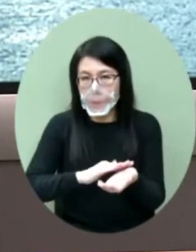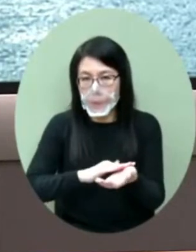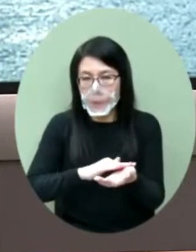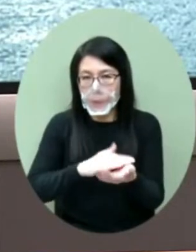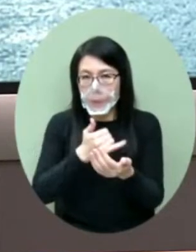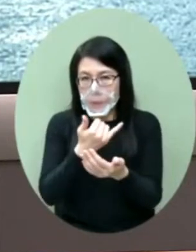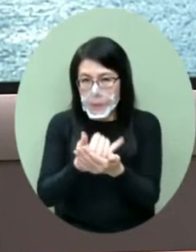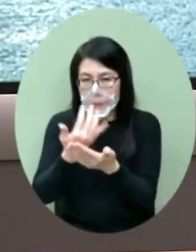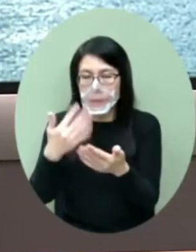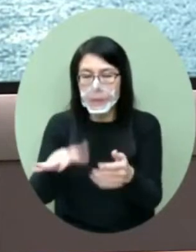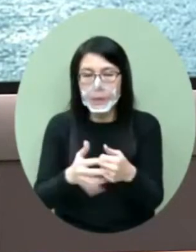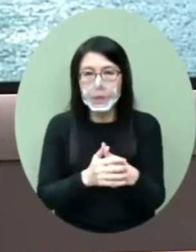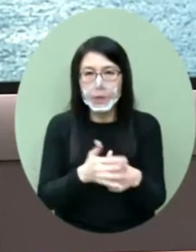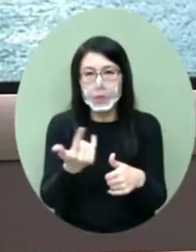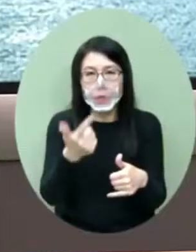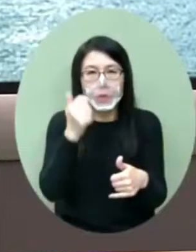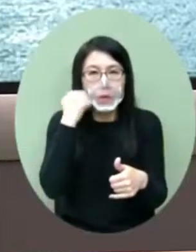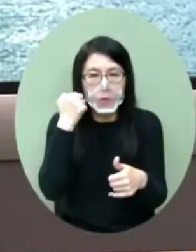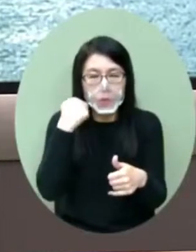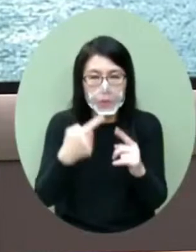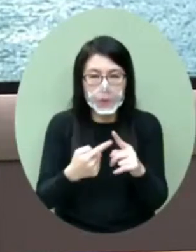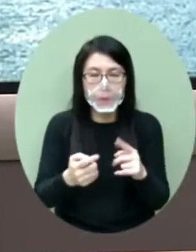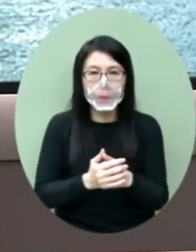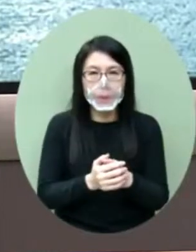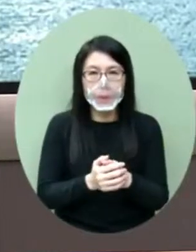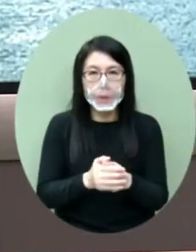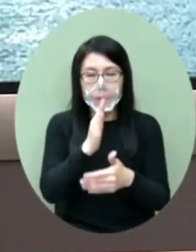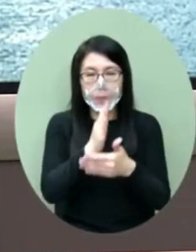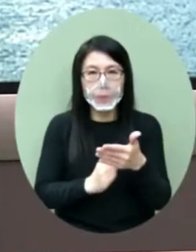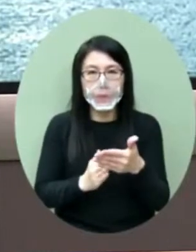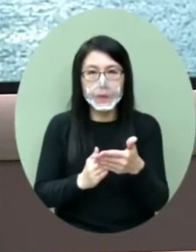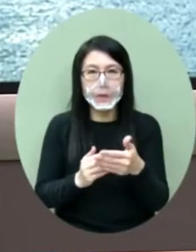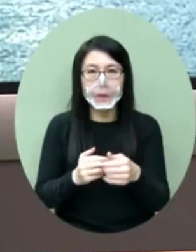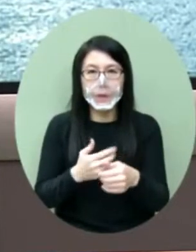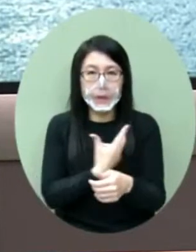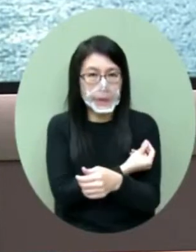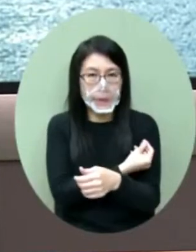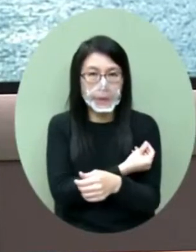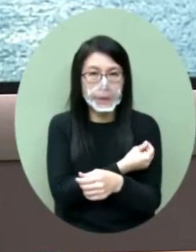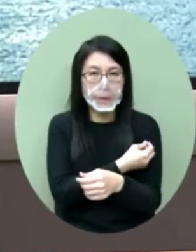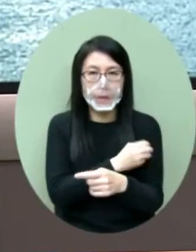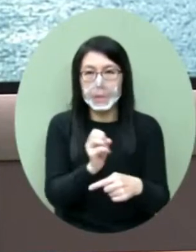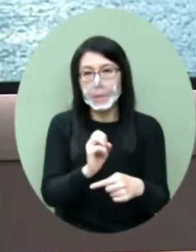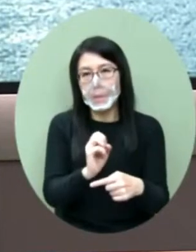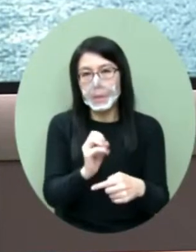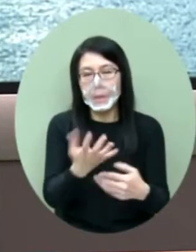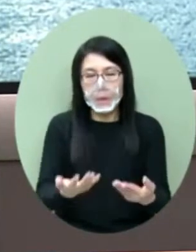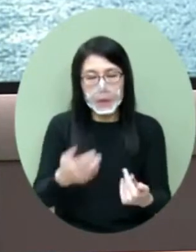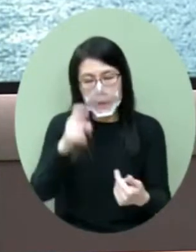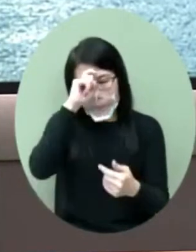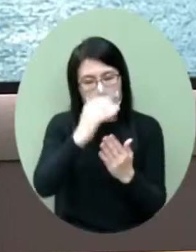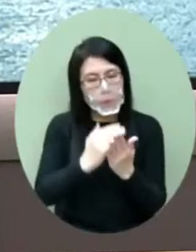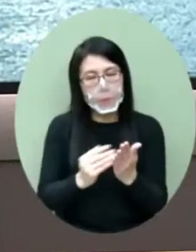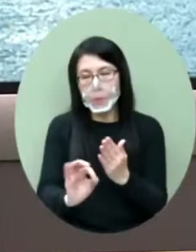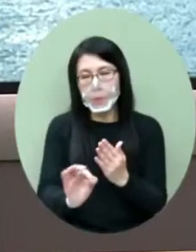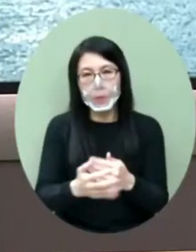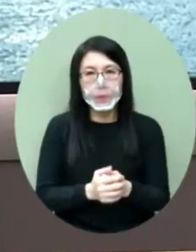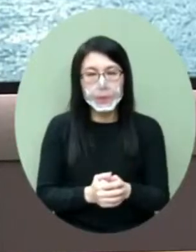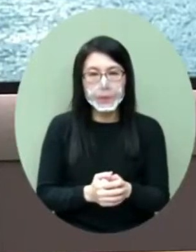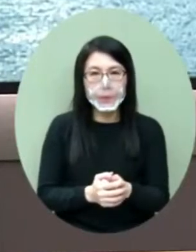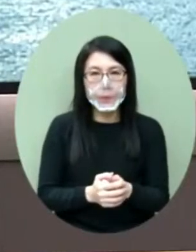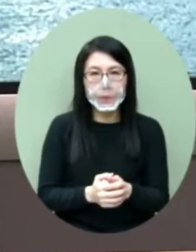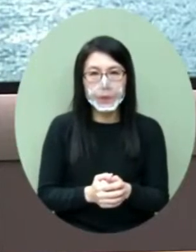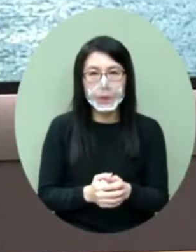wave, most of the deaths were seniors, and some of which did